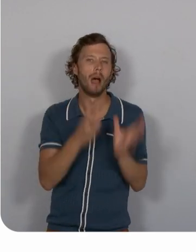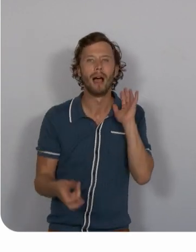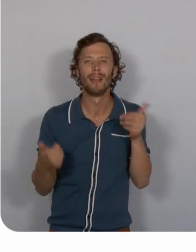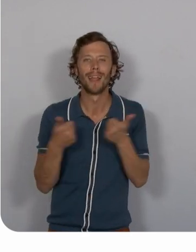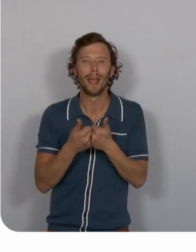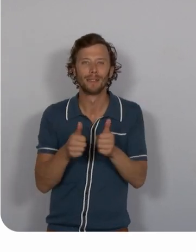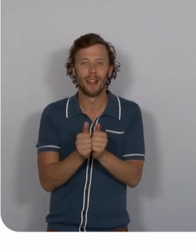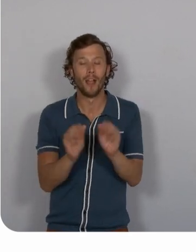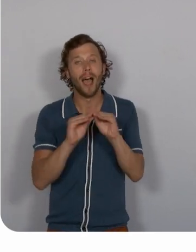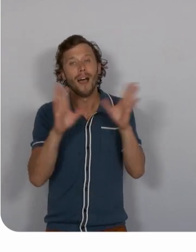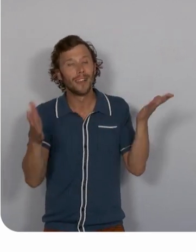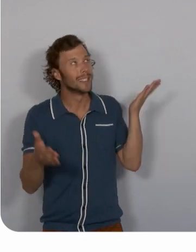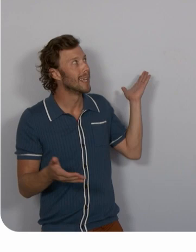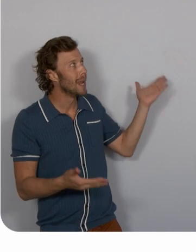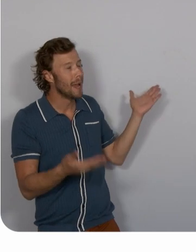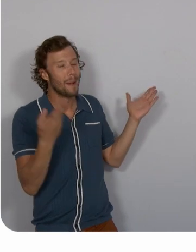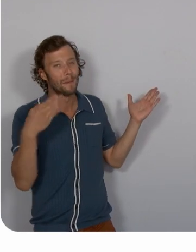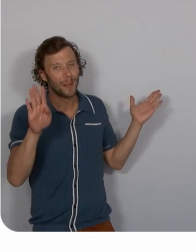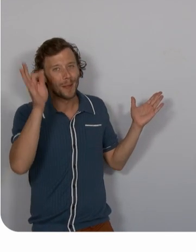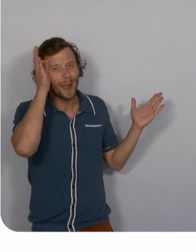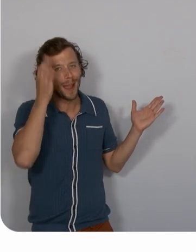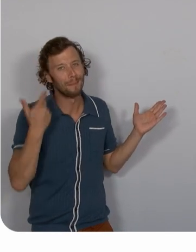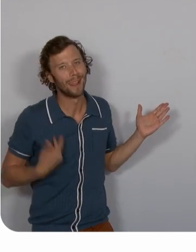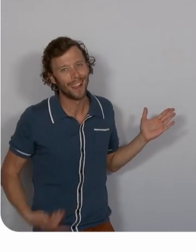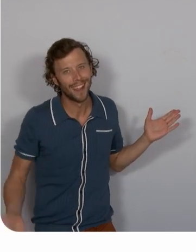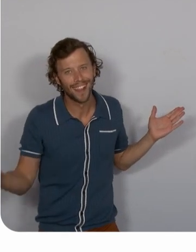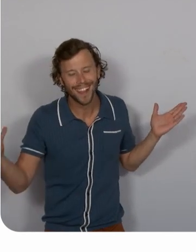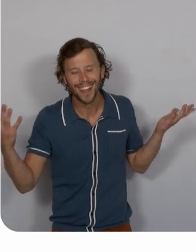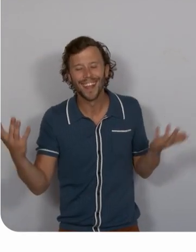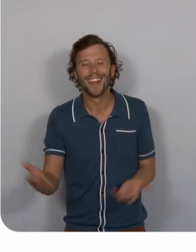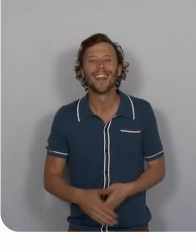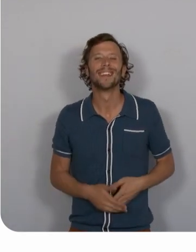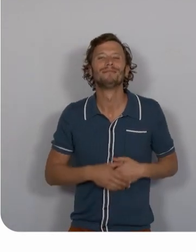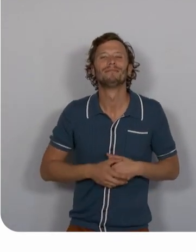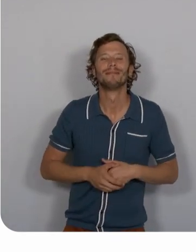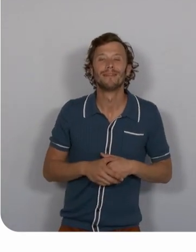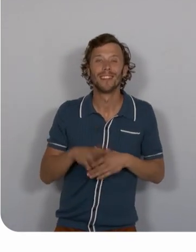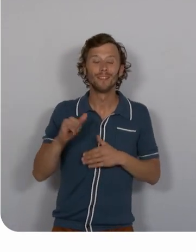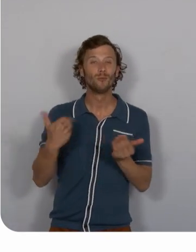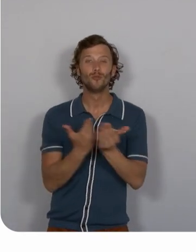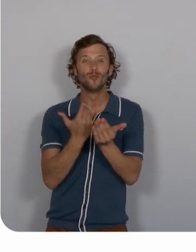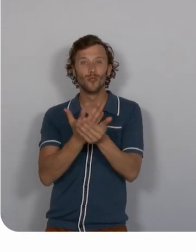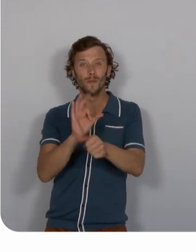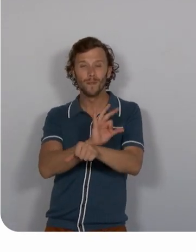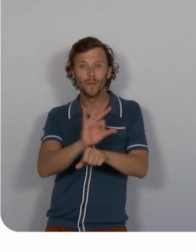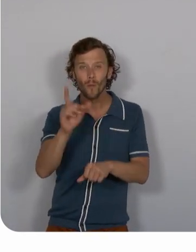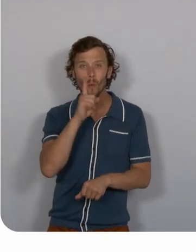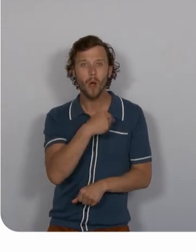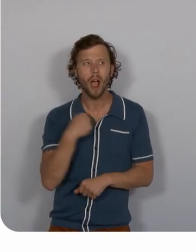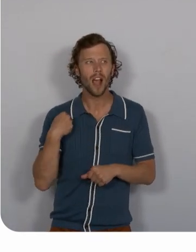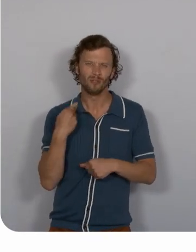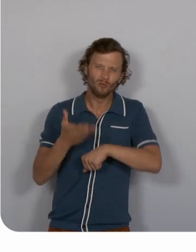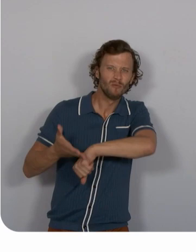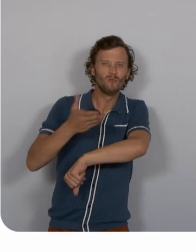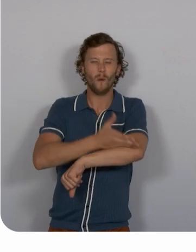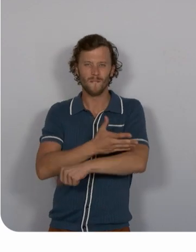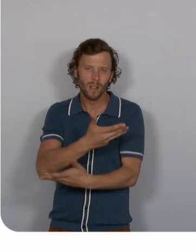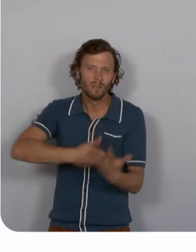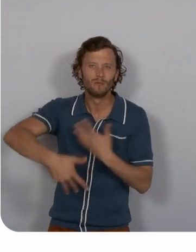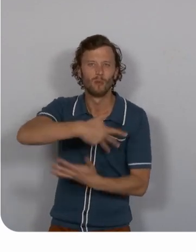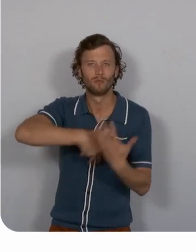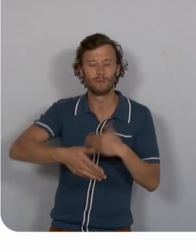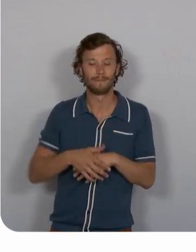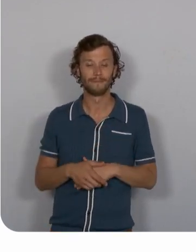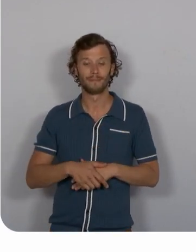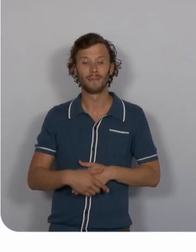the two-tone blue hair. And this is another way we're improving our social features. I look more like myself because